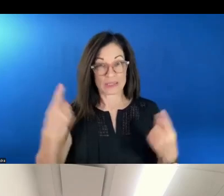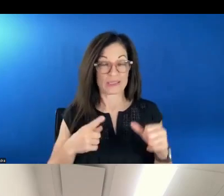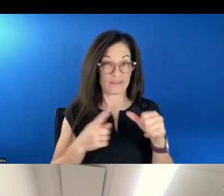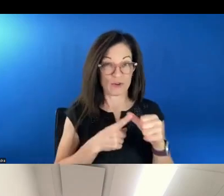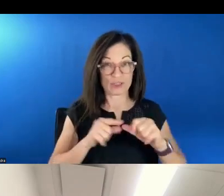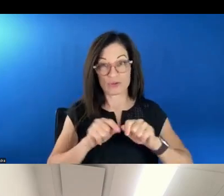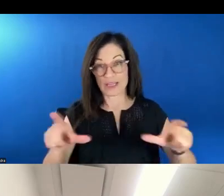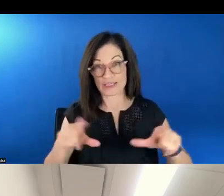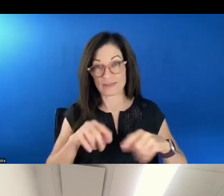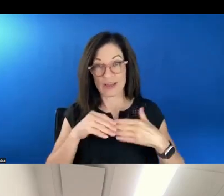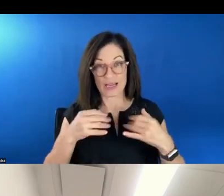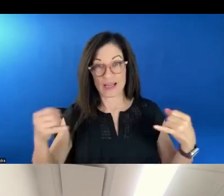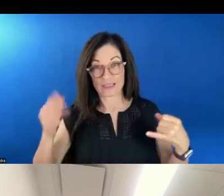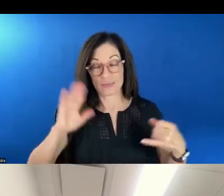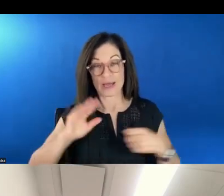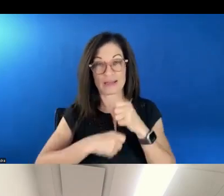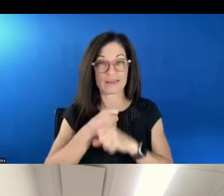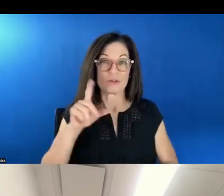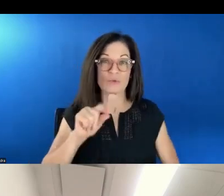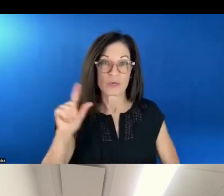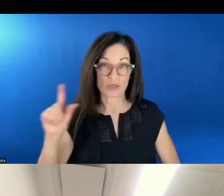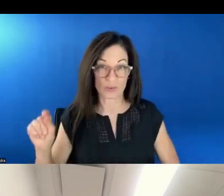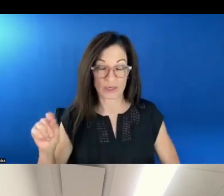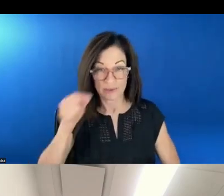back in 2020.